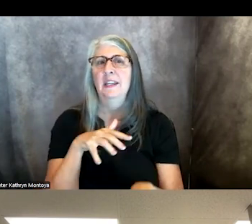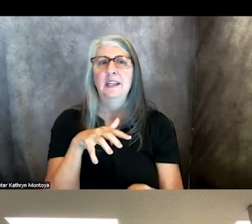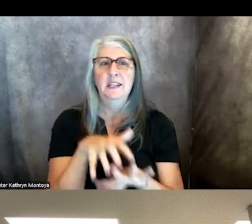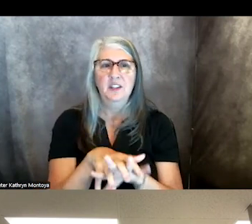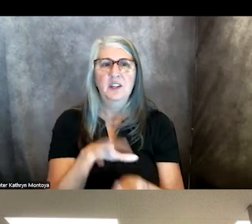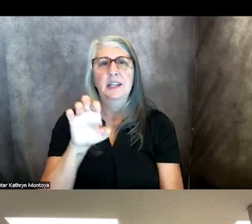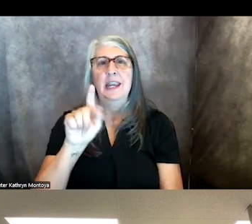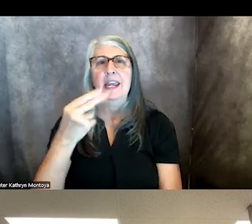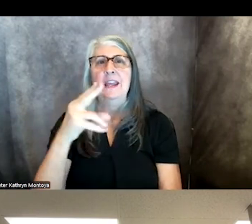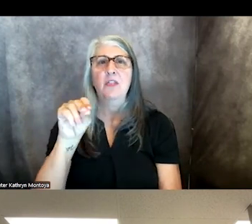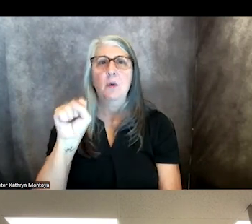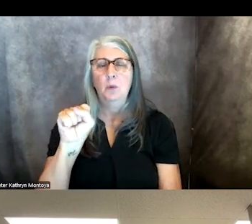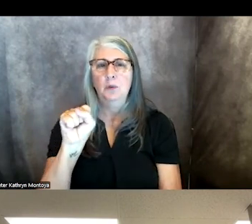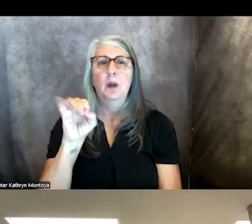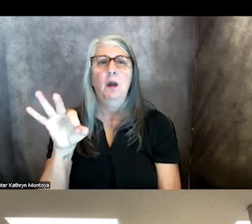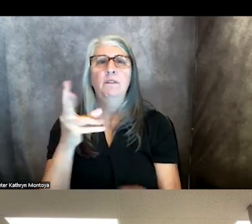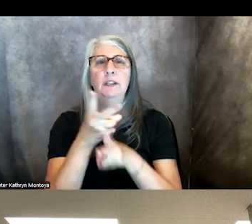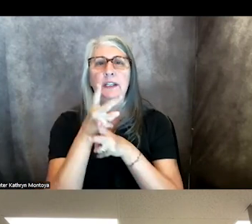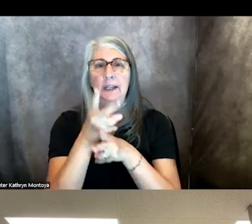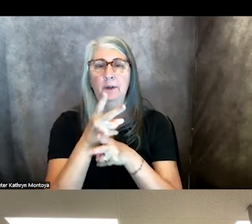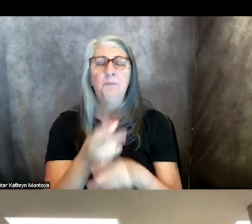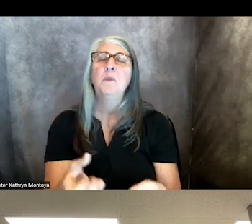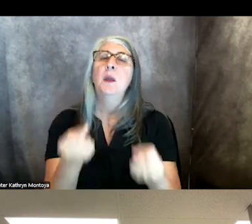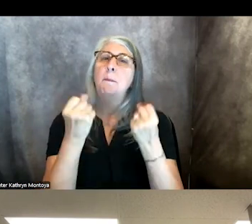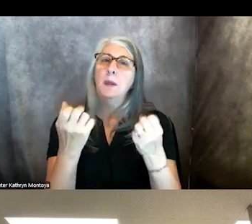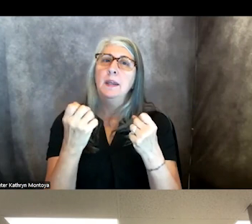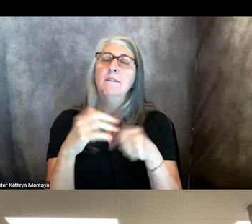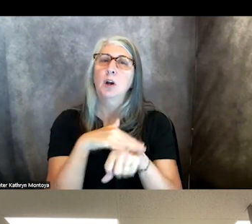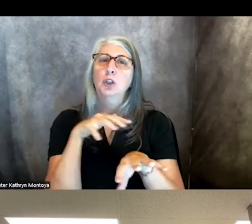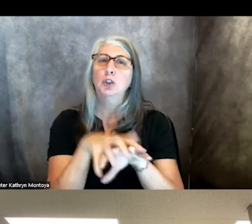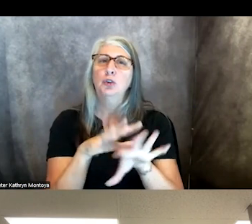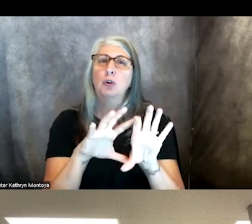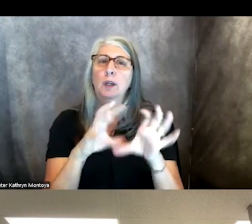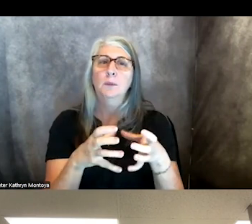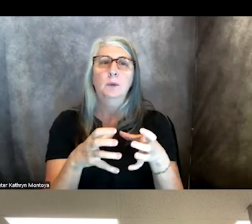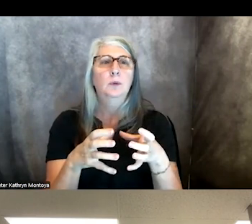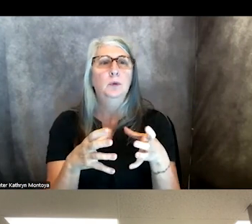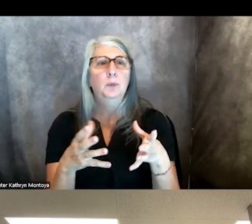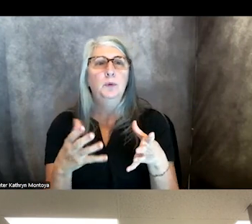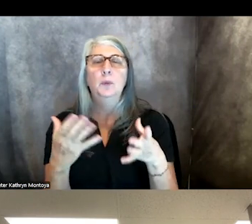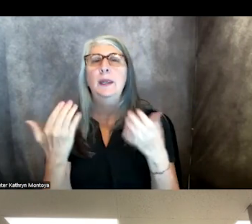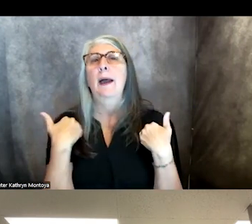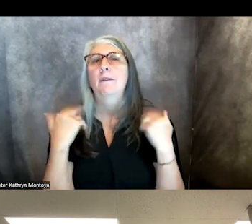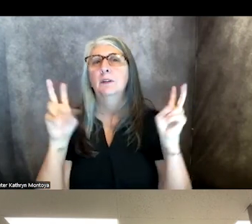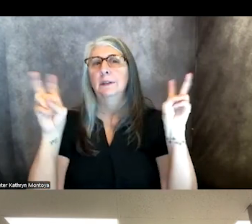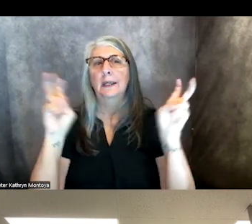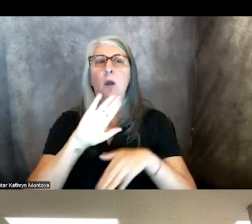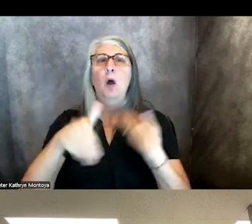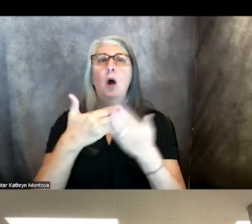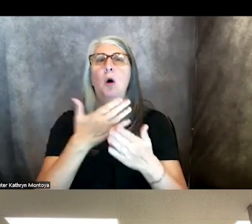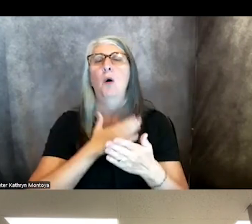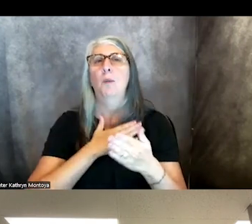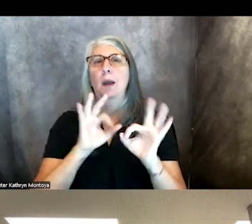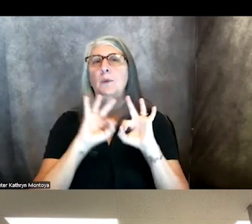care. In many of our tribal communities, we have this phrase or saying, all my relations, or we are